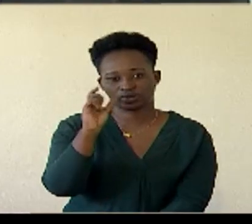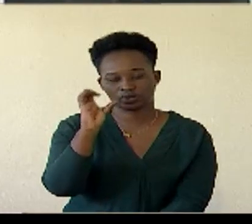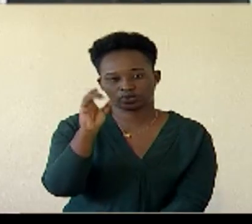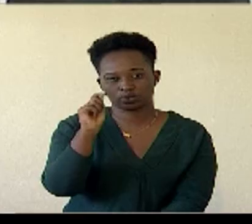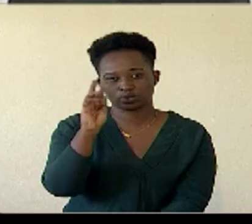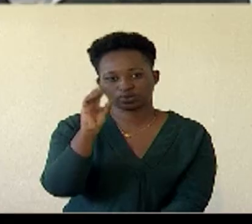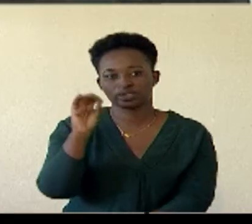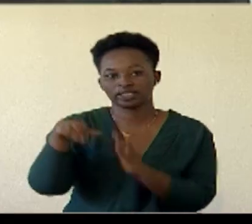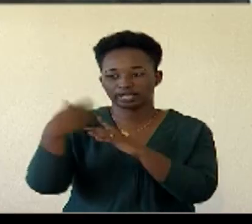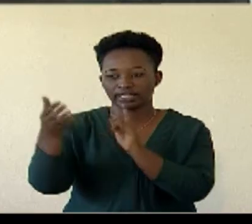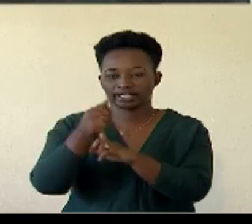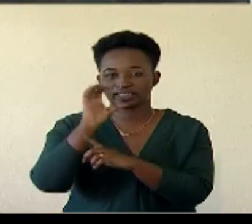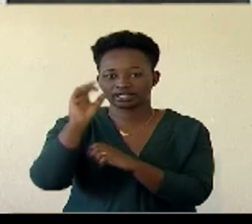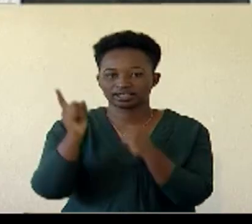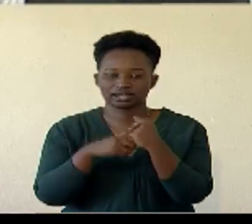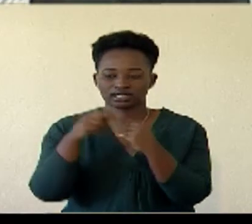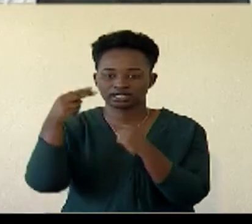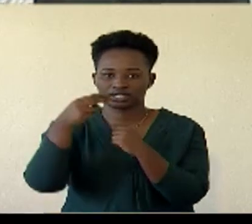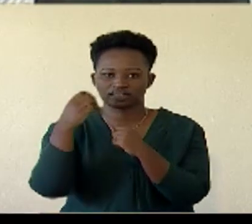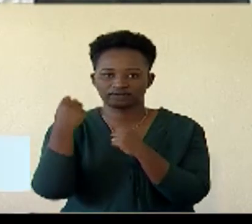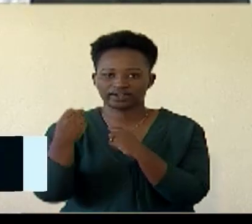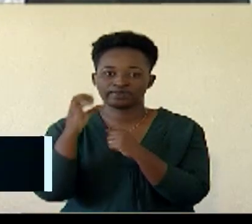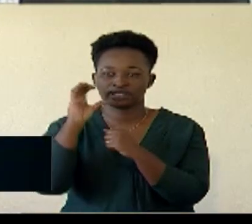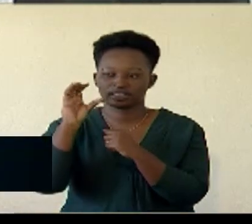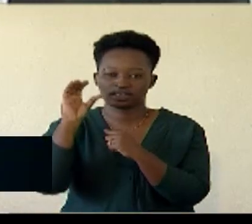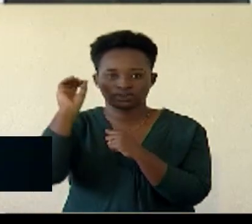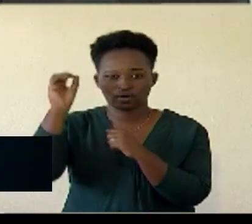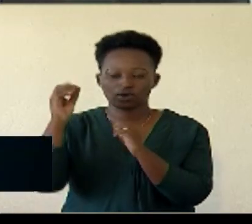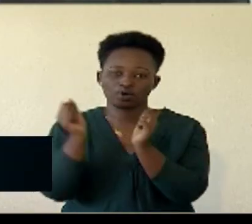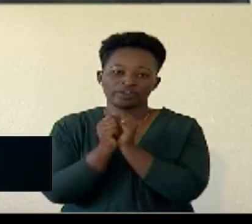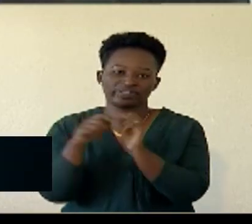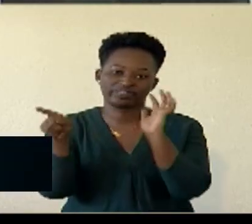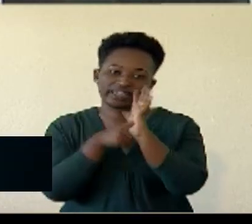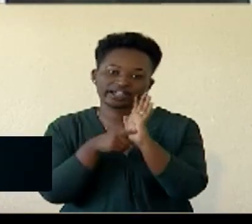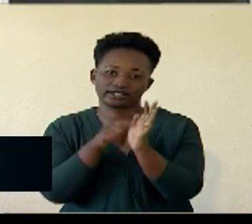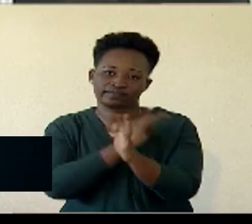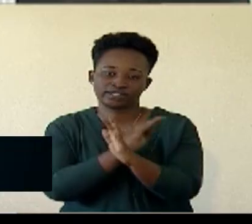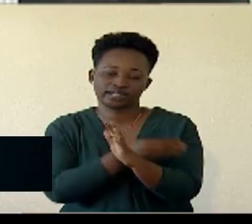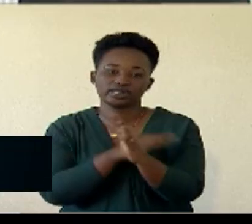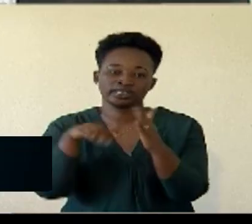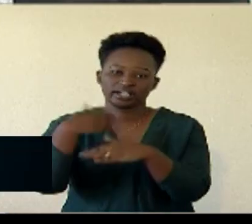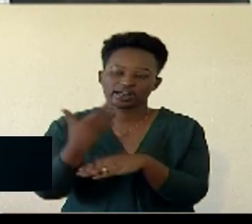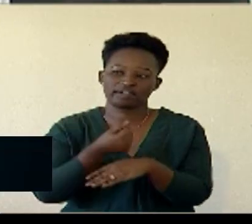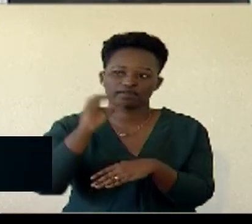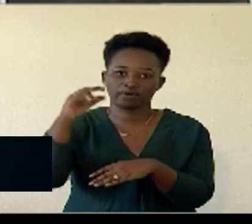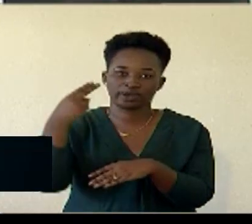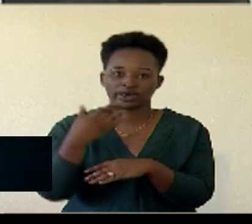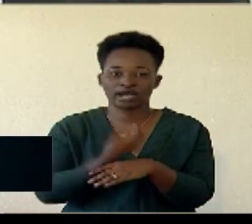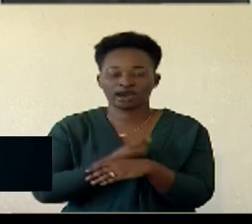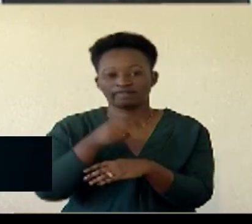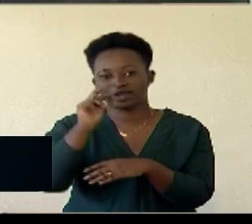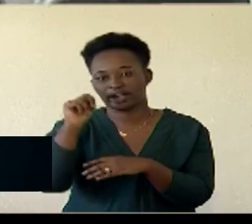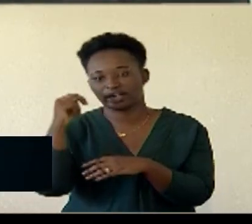C6H5, oxygen with a negative charge. There is another oxygen, so you have nitrogen, which has acquired a positive